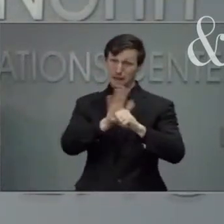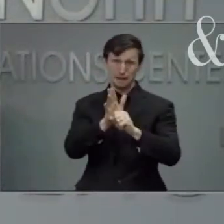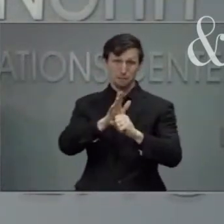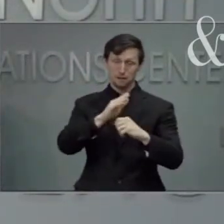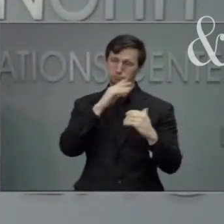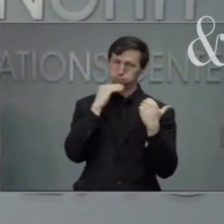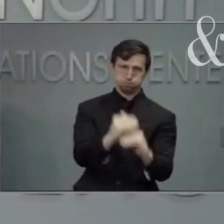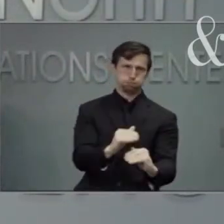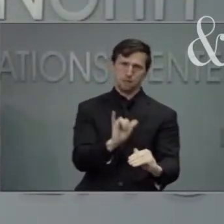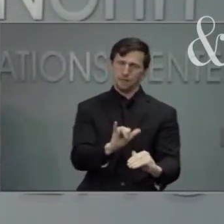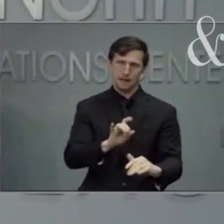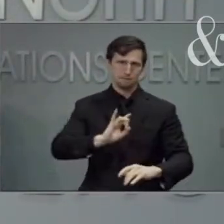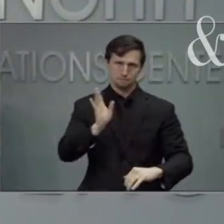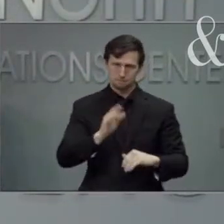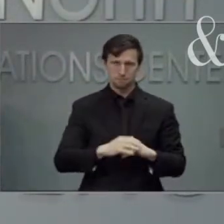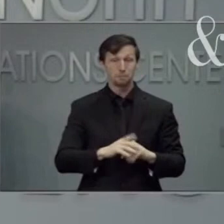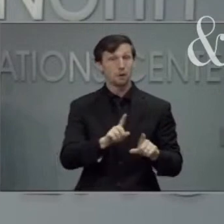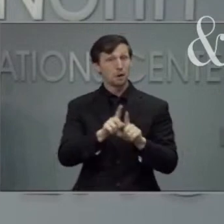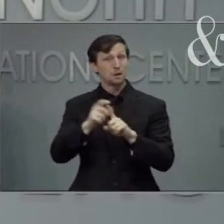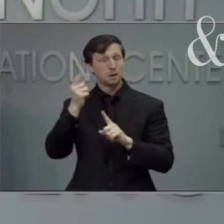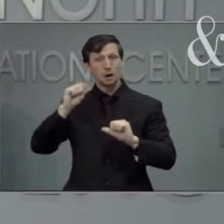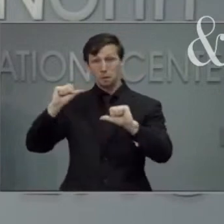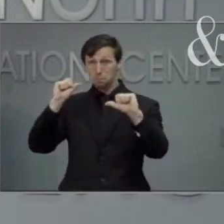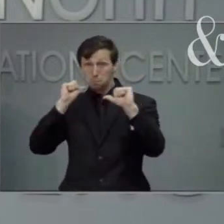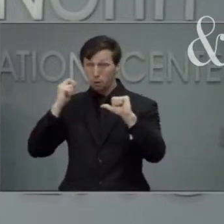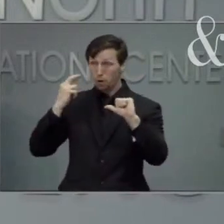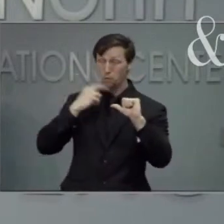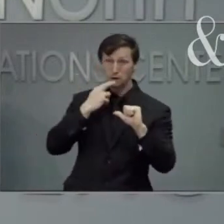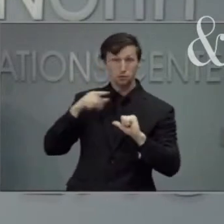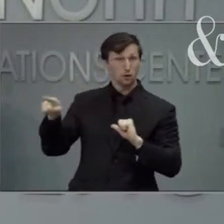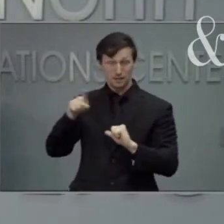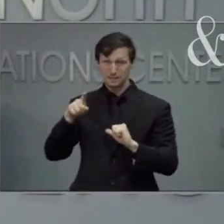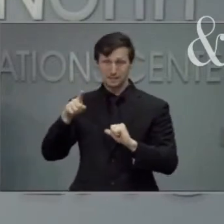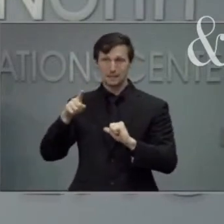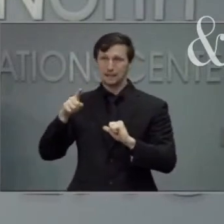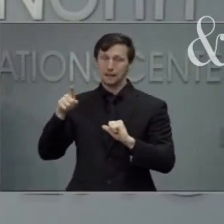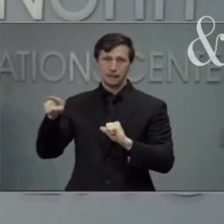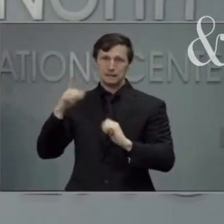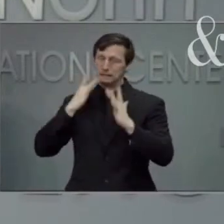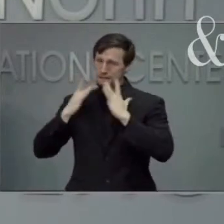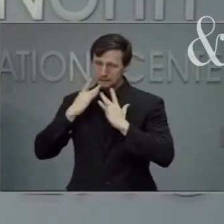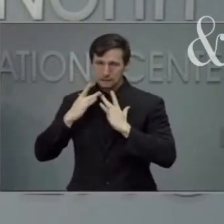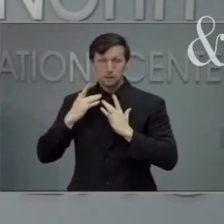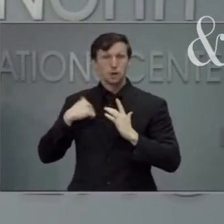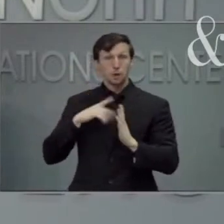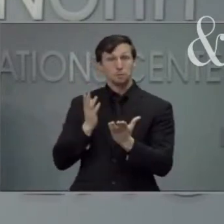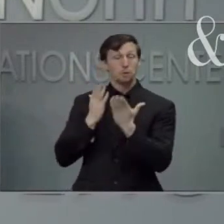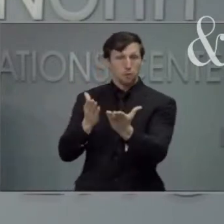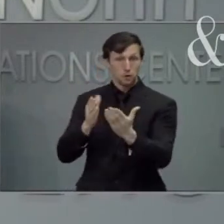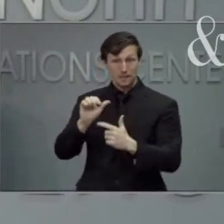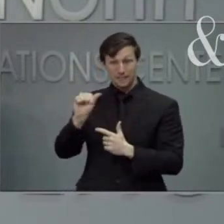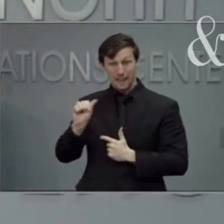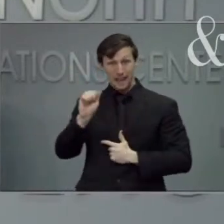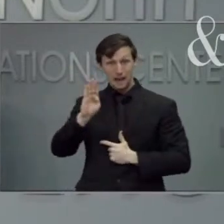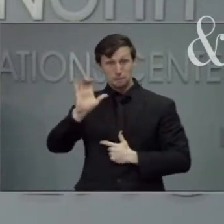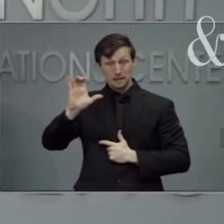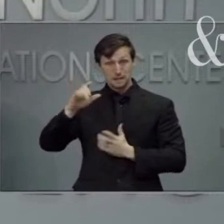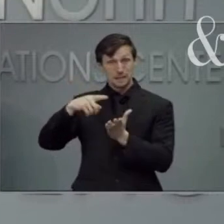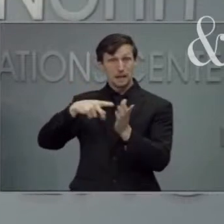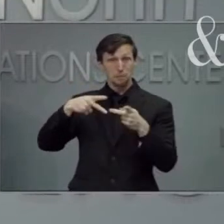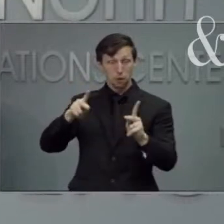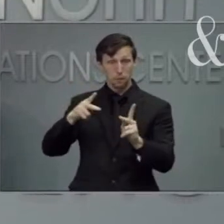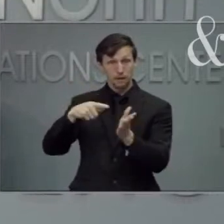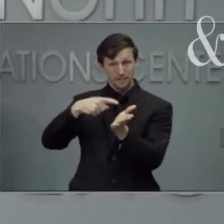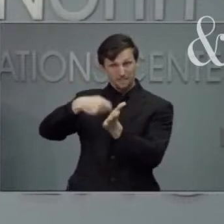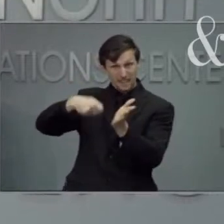and restaurants are hurting, and this budget proposes eliminating ABC permit fees, which will save them about $25 million.